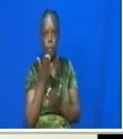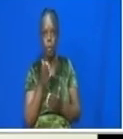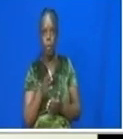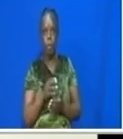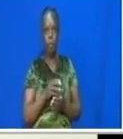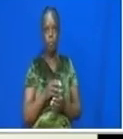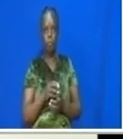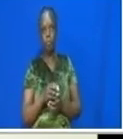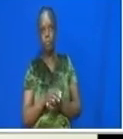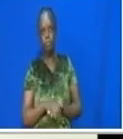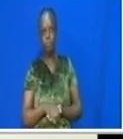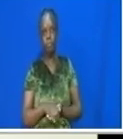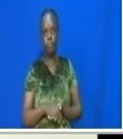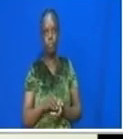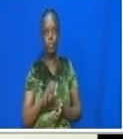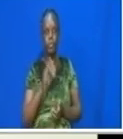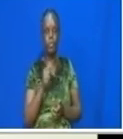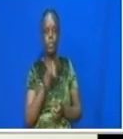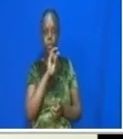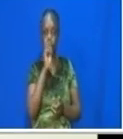do we approach our answer?